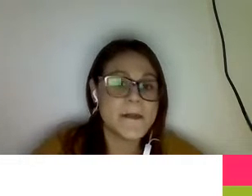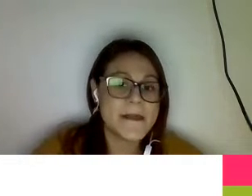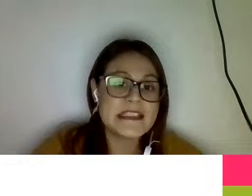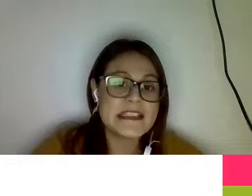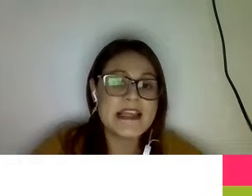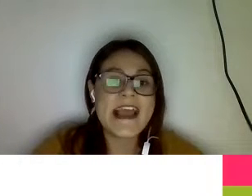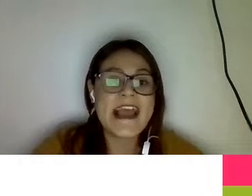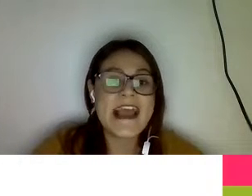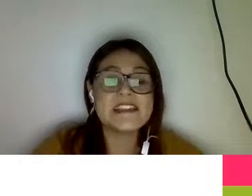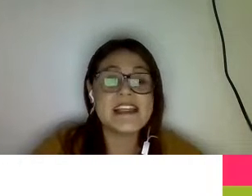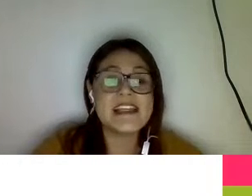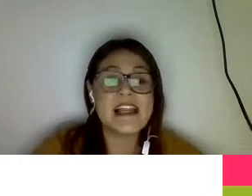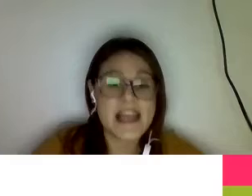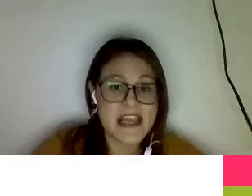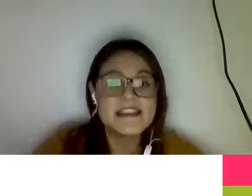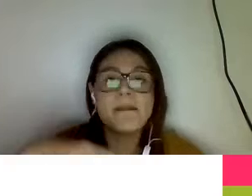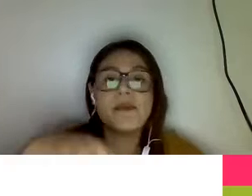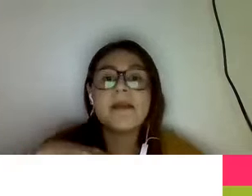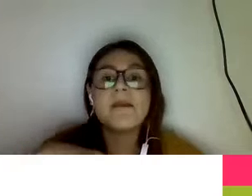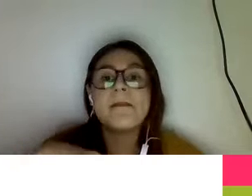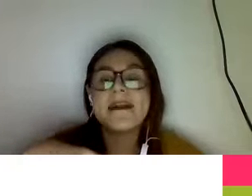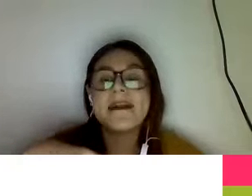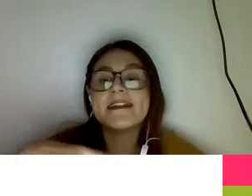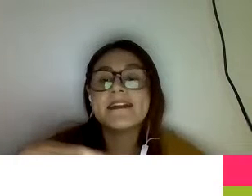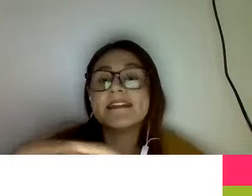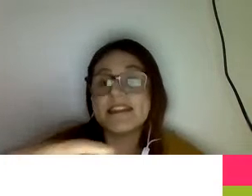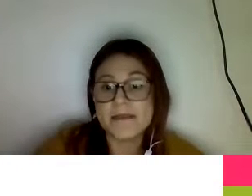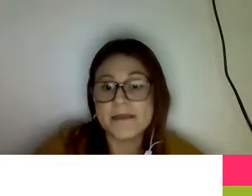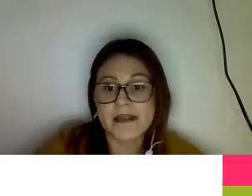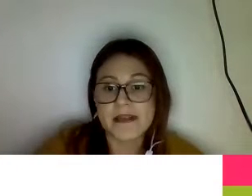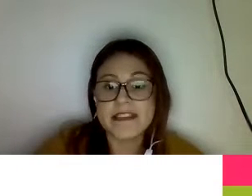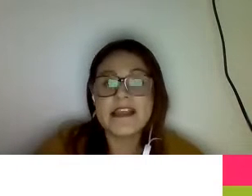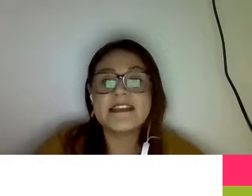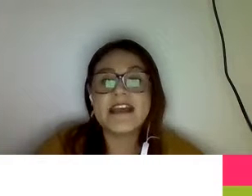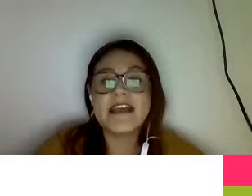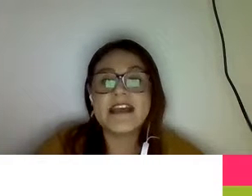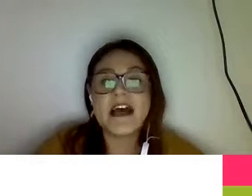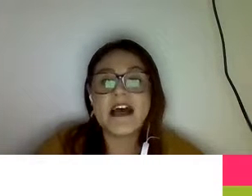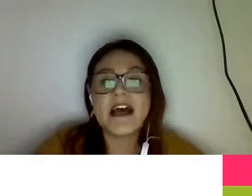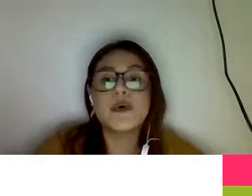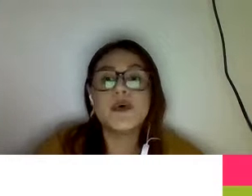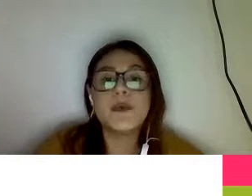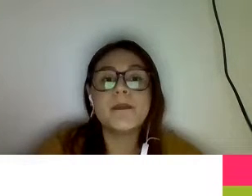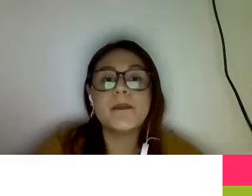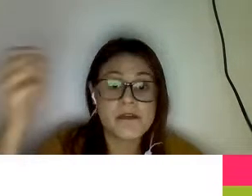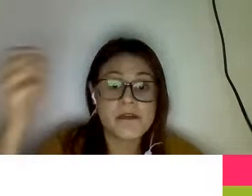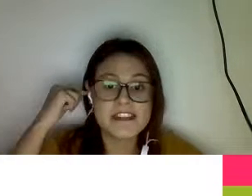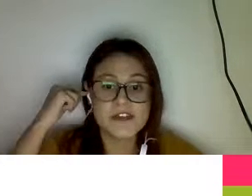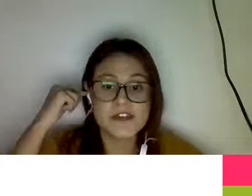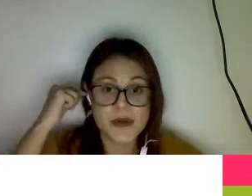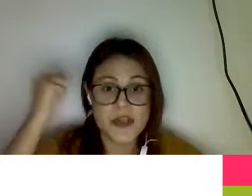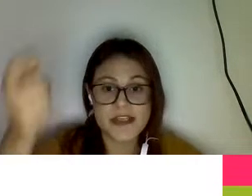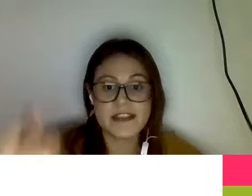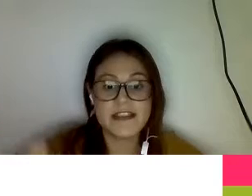convince and select the vulnerable participants that will benefit from Casa Torogoth